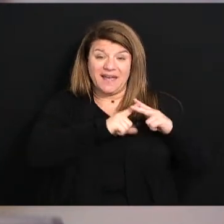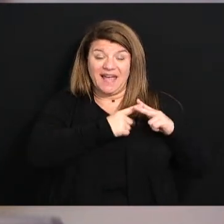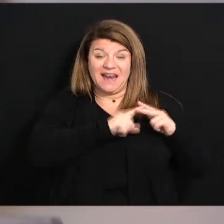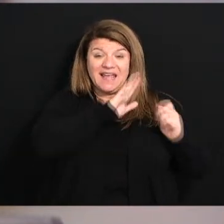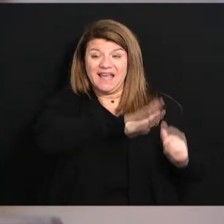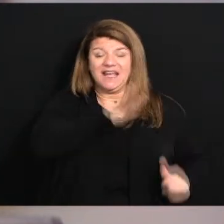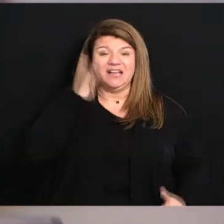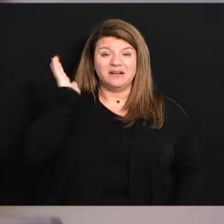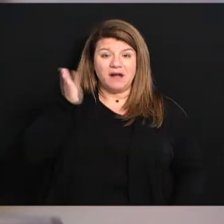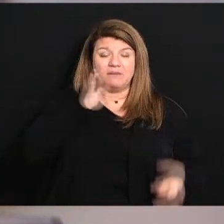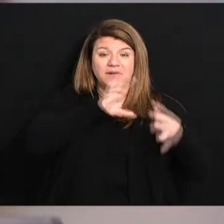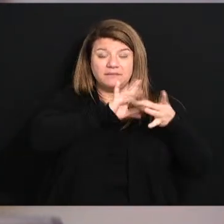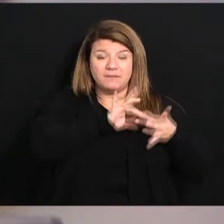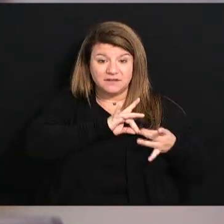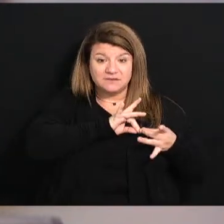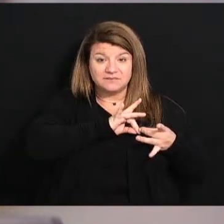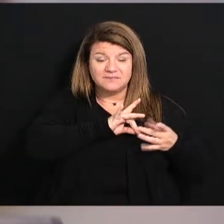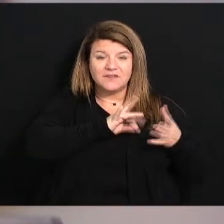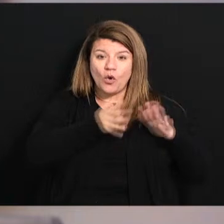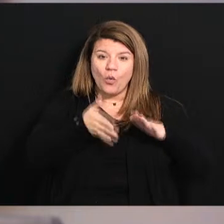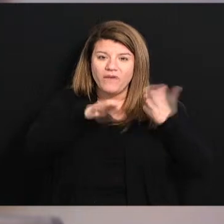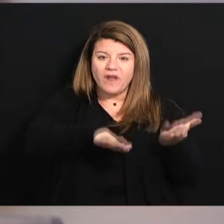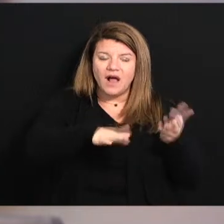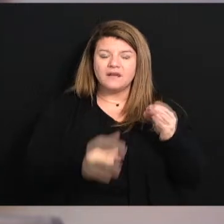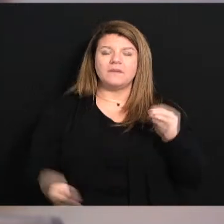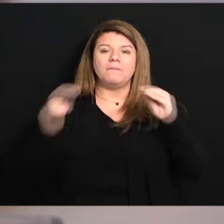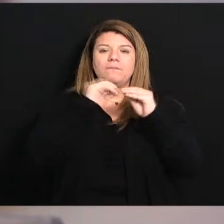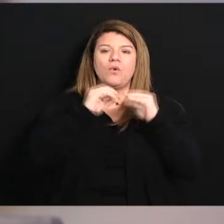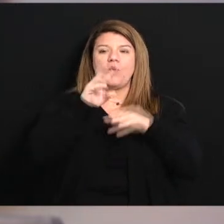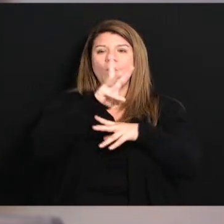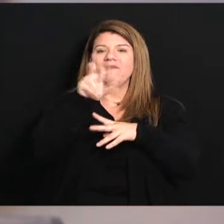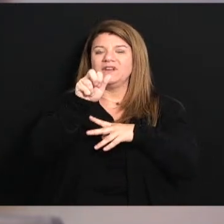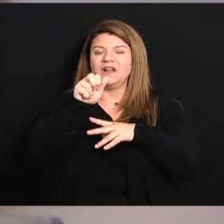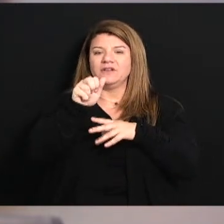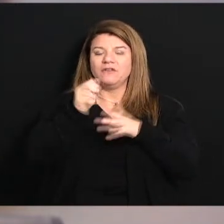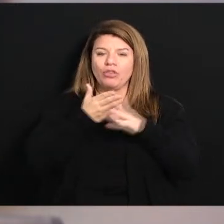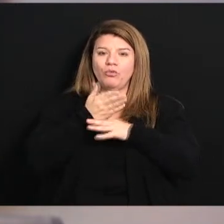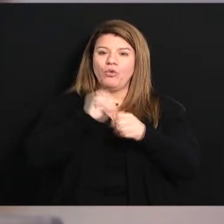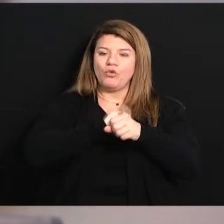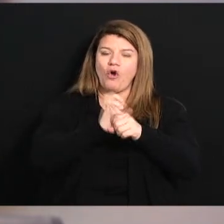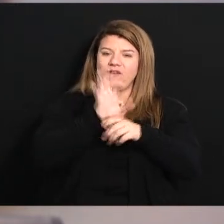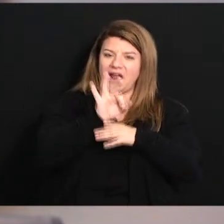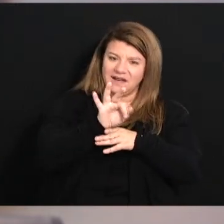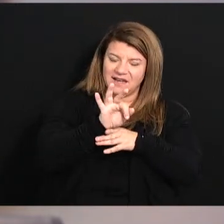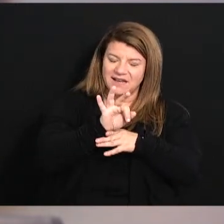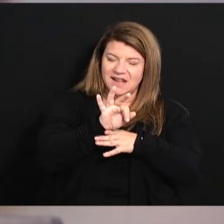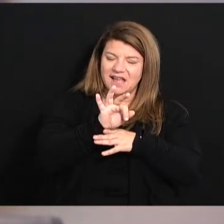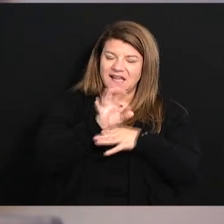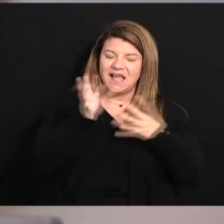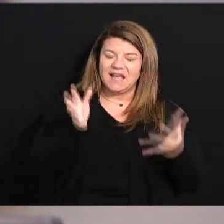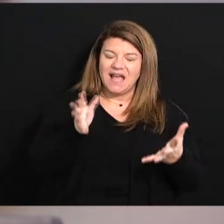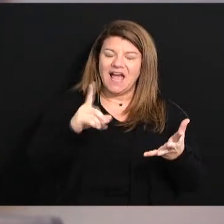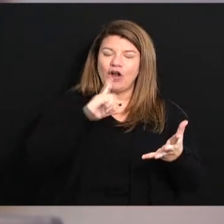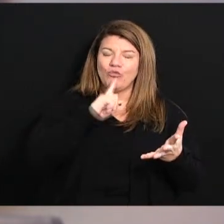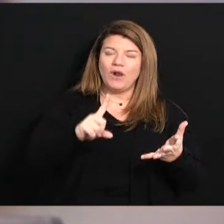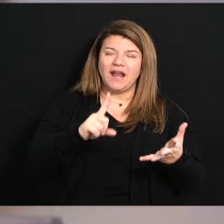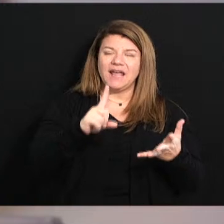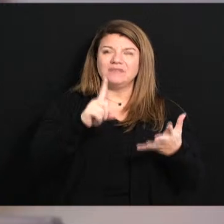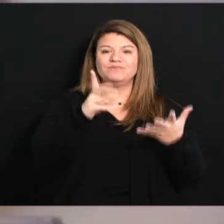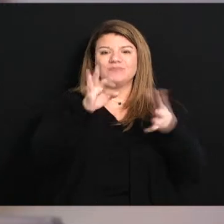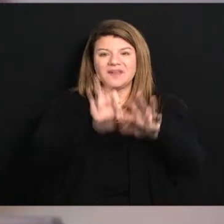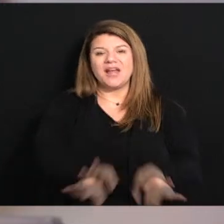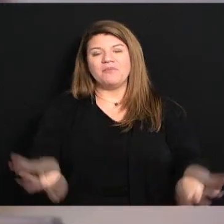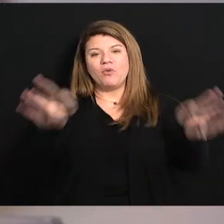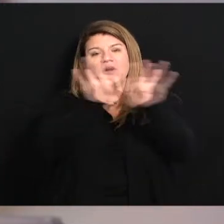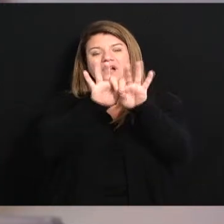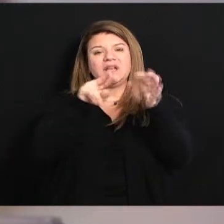his remarks, we have lost more West Virginians with COVID-19. What's really important is that there